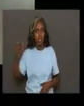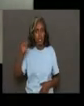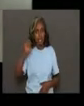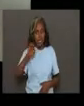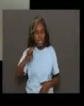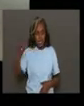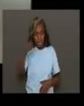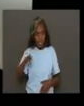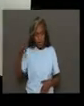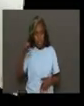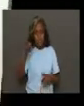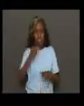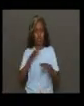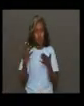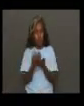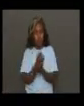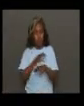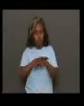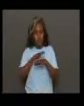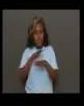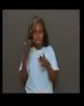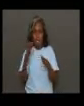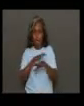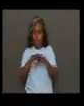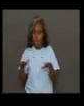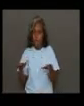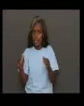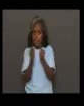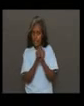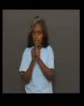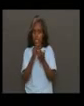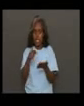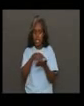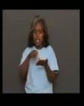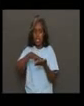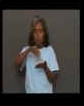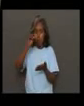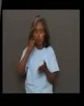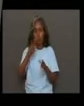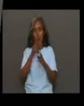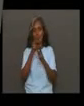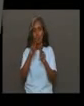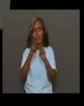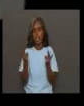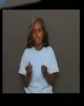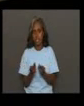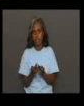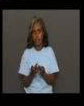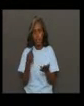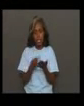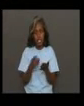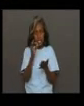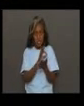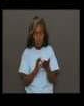produced when the plane intersects the cone in two places. This